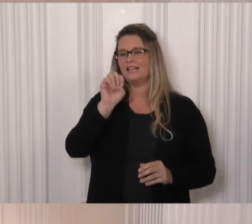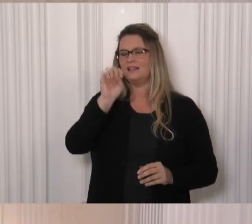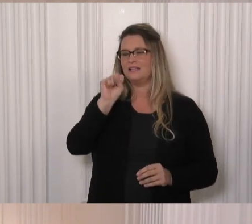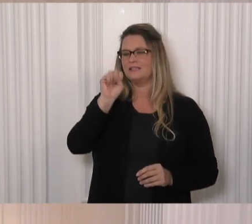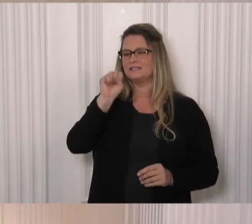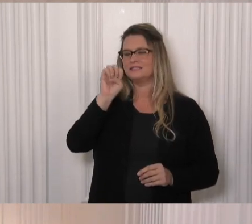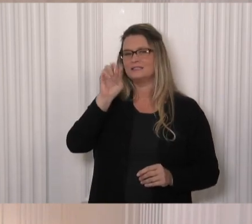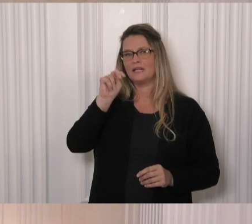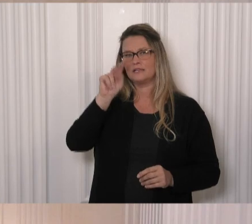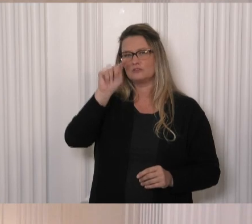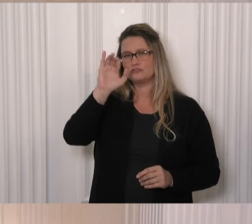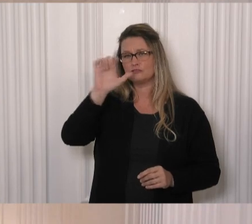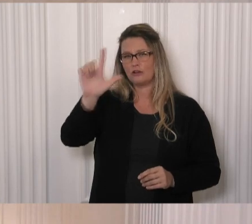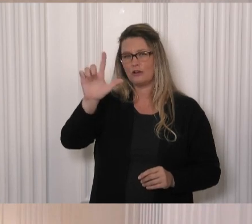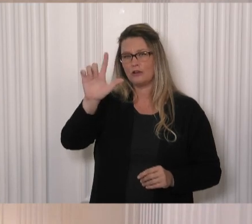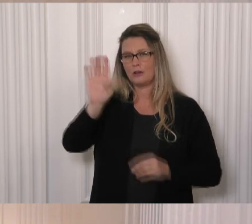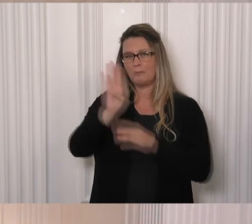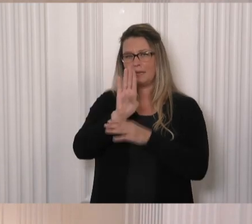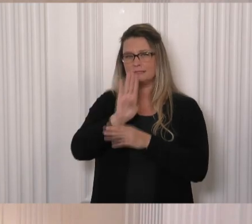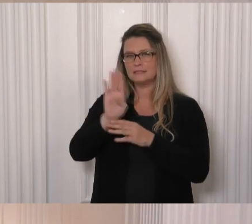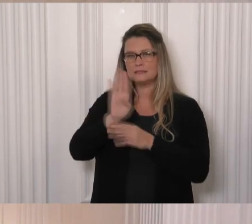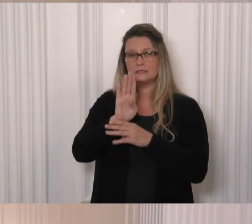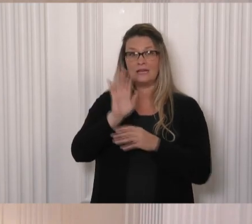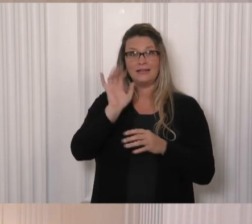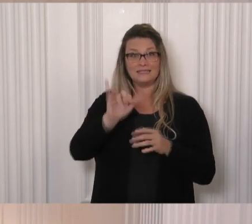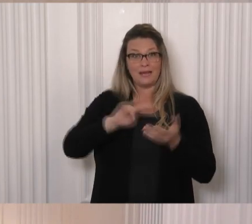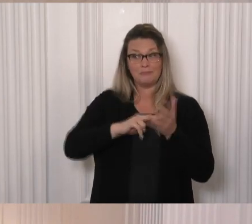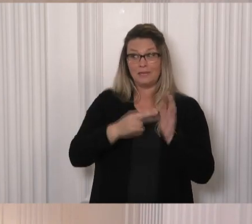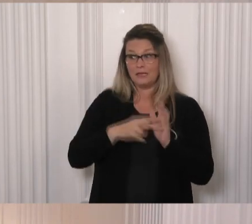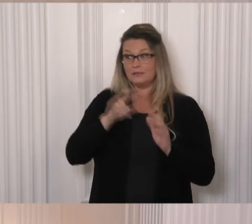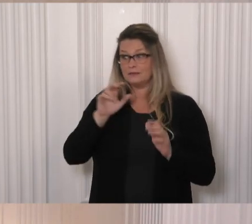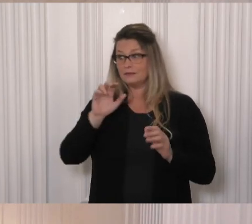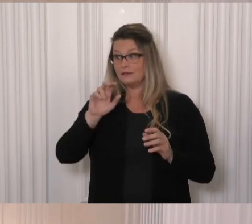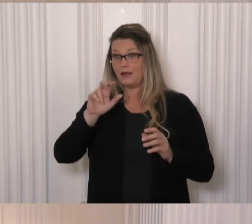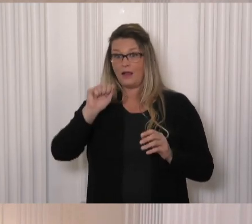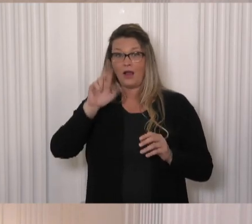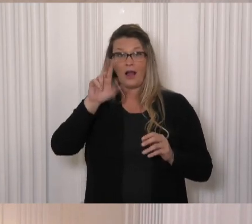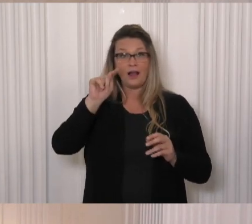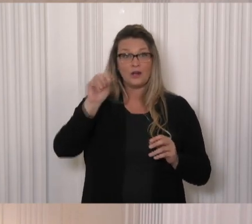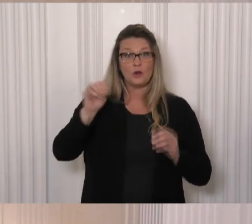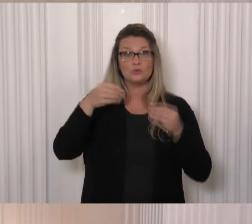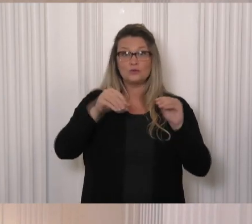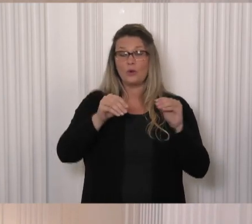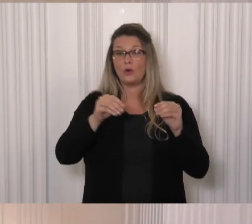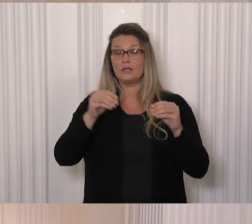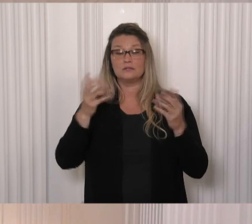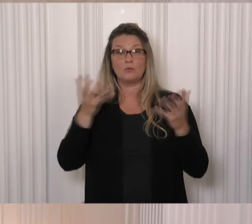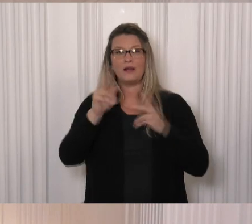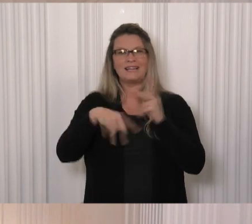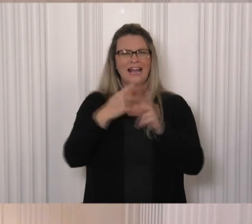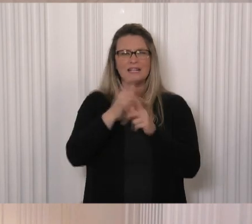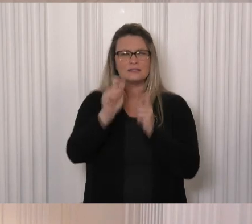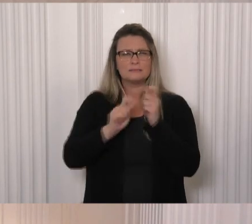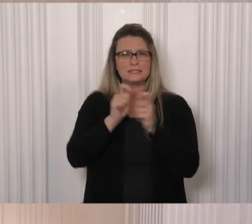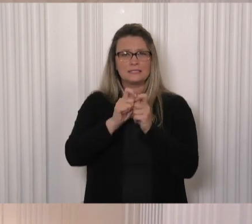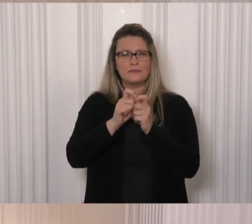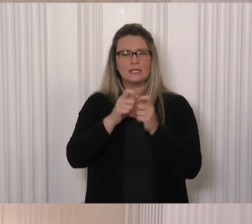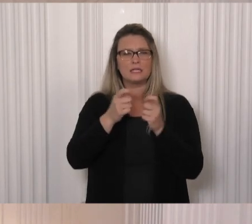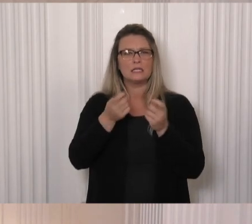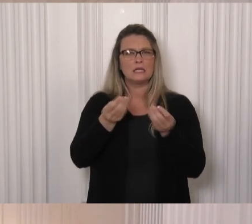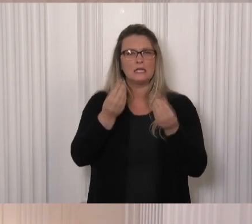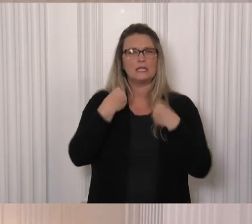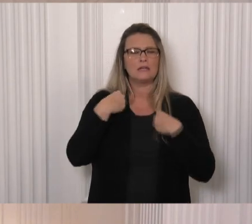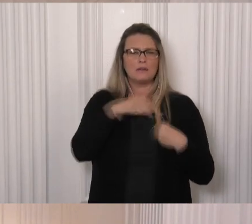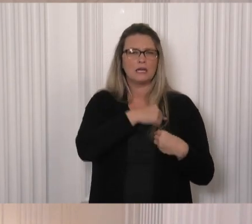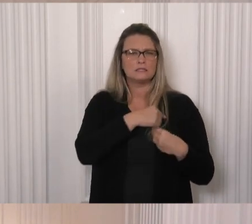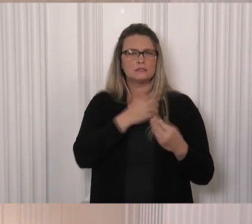supplies? I know the list on the website says warehouse stores specifically. Also, are coal mines essential? If you could just kind of drill down on